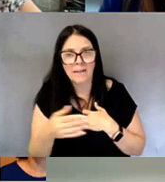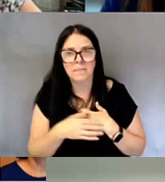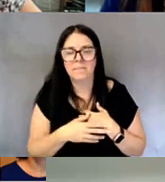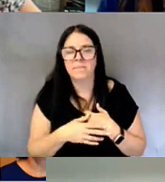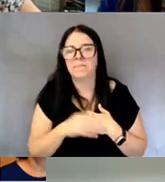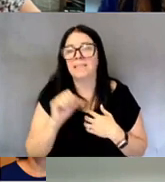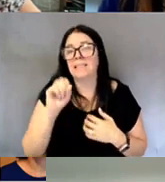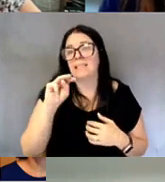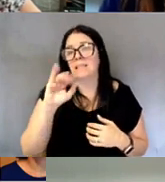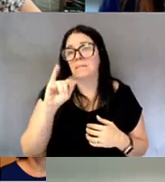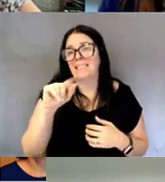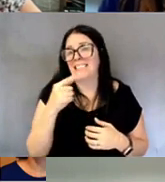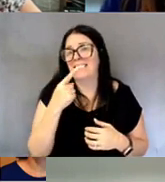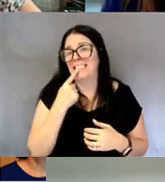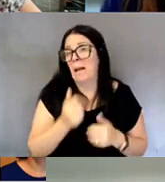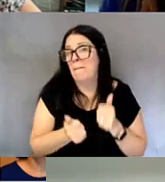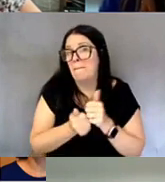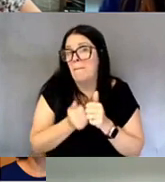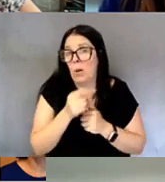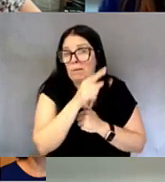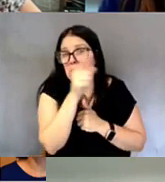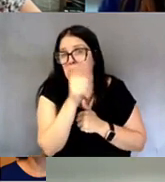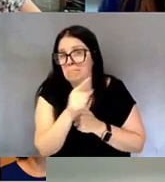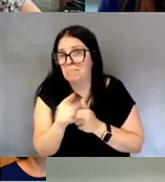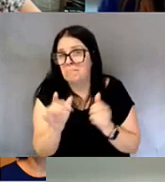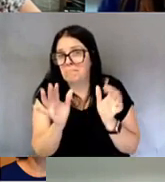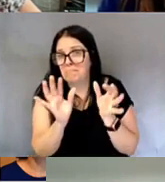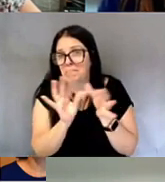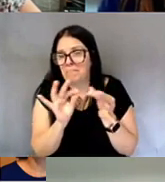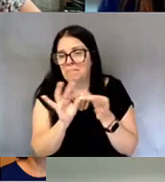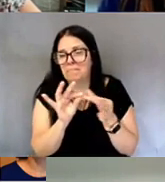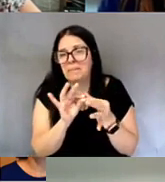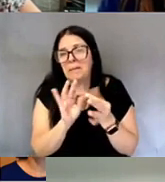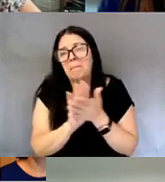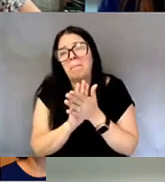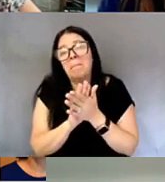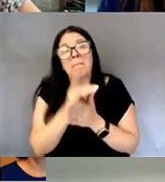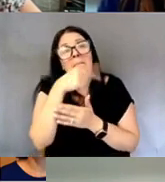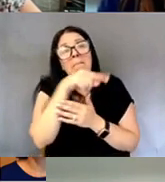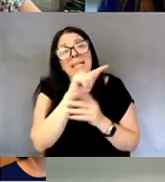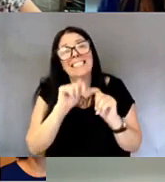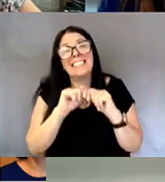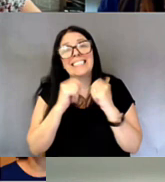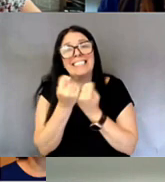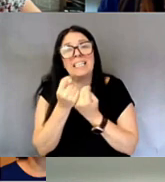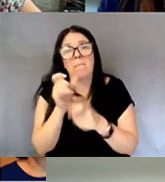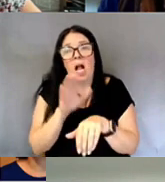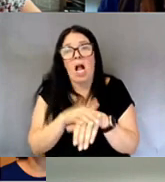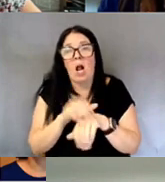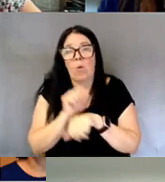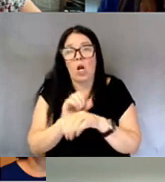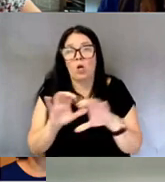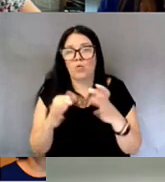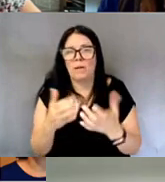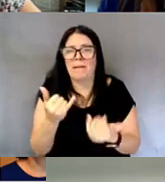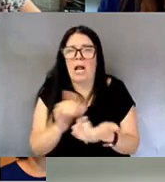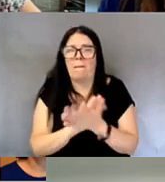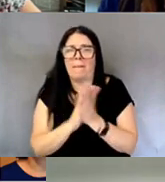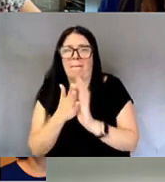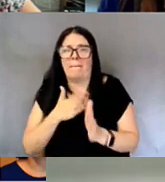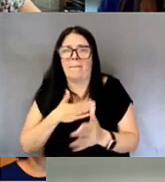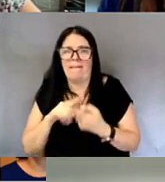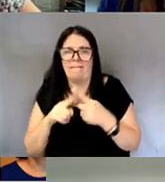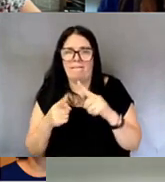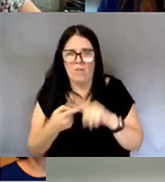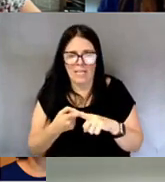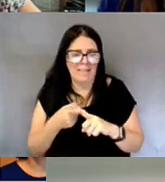think most of my working group members who have become more than working group members now have spoken. So I will also summarize a few things that